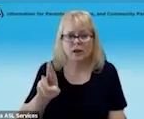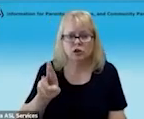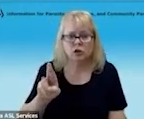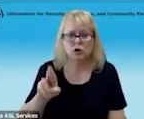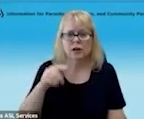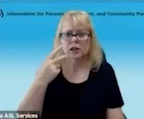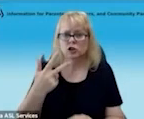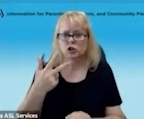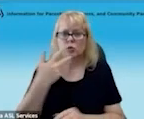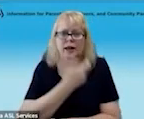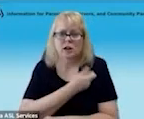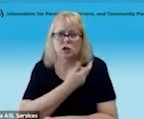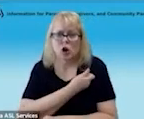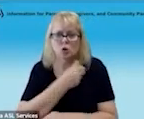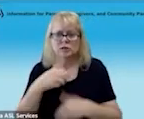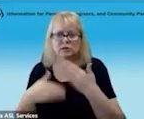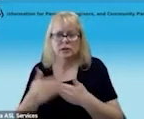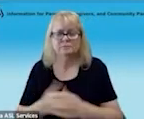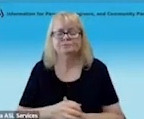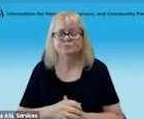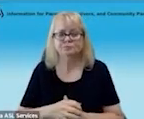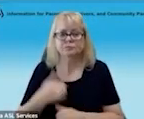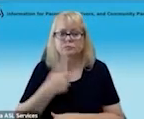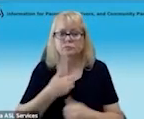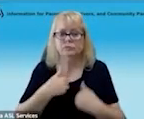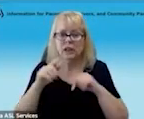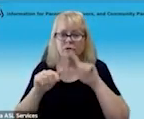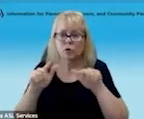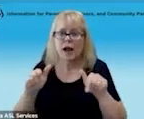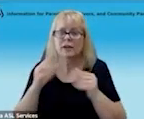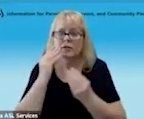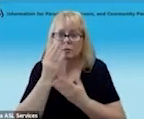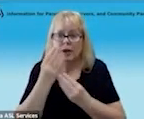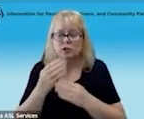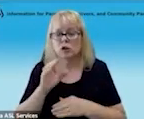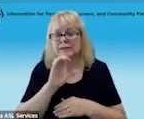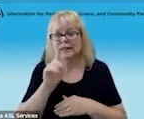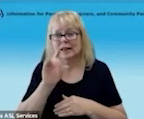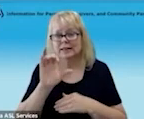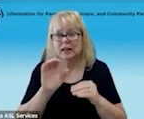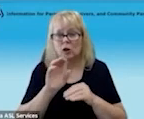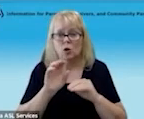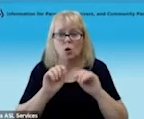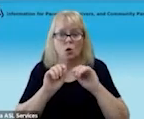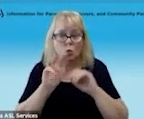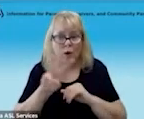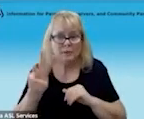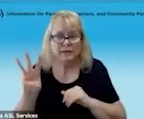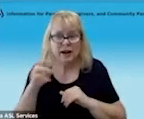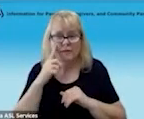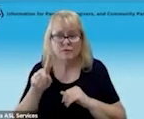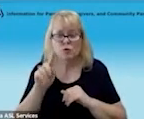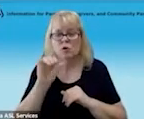6 months through 5 years old and is a two-dose series, and the Pfizer vaccine is for children 6 months through 4 years old and is a three-dose